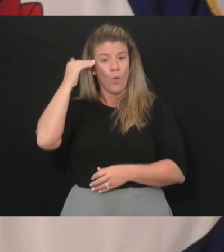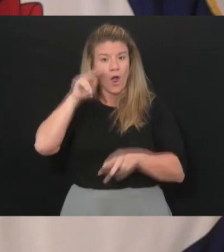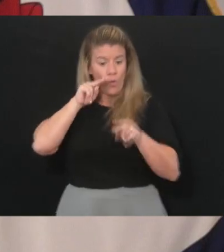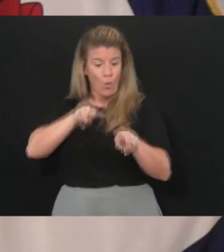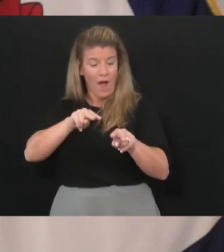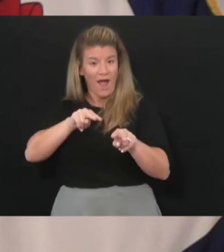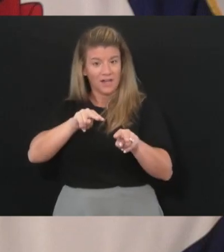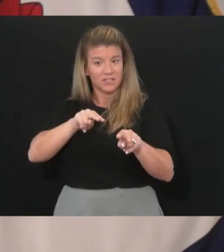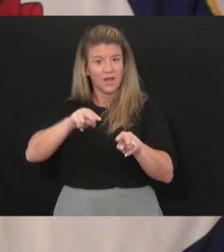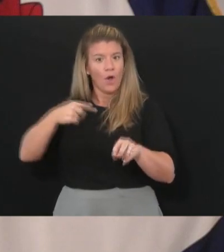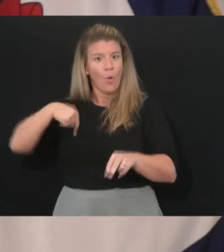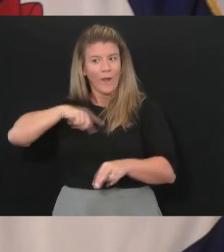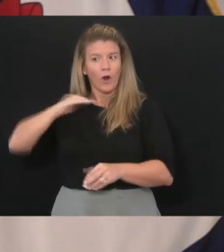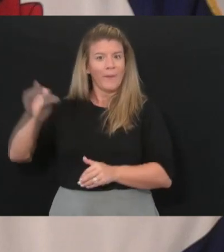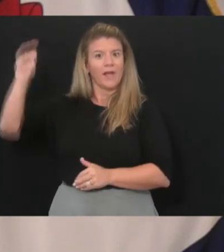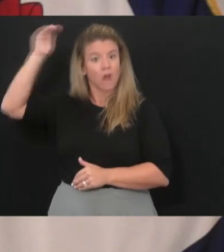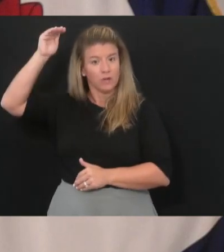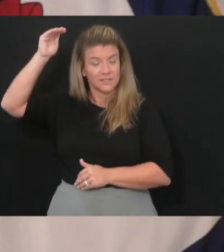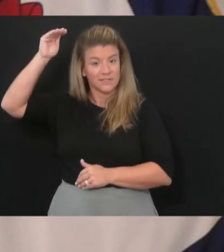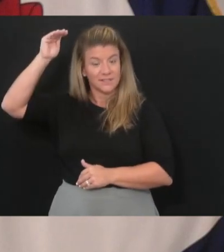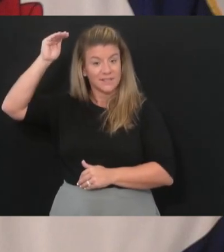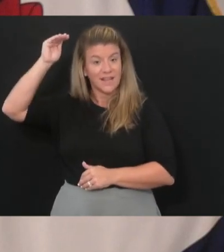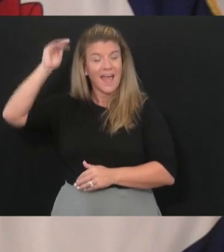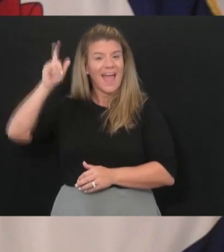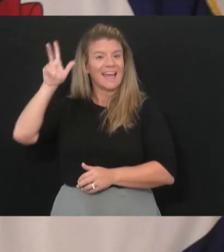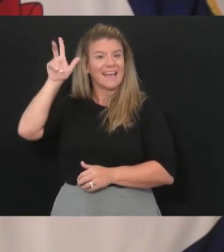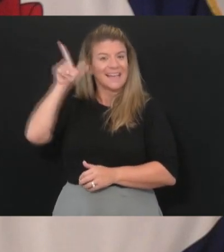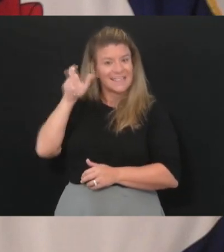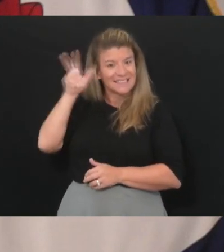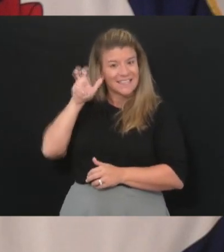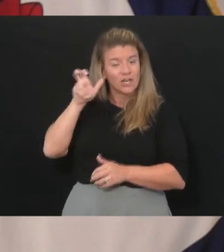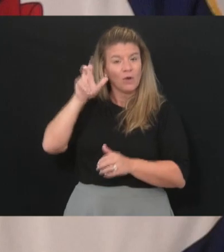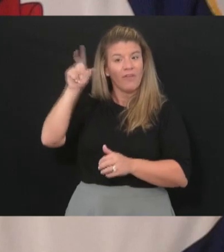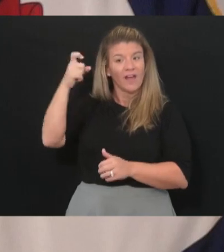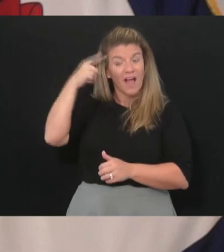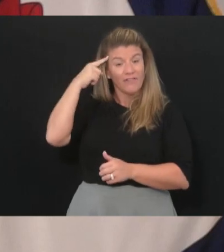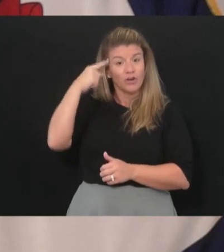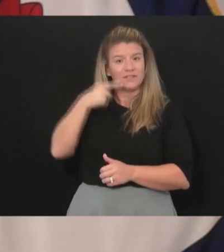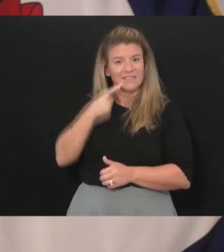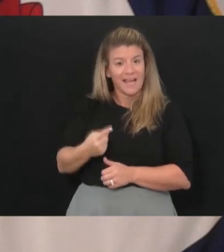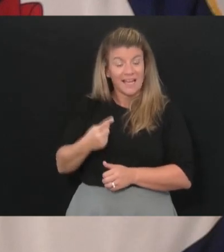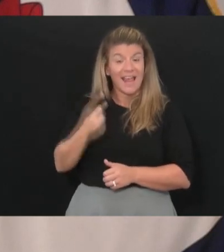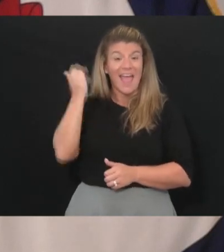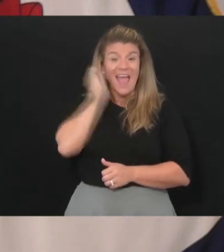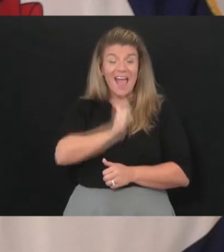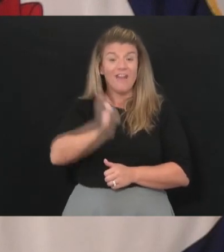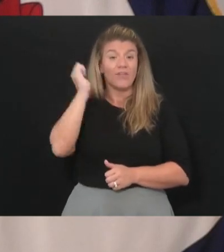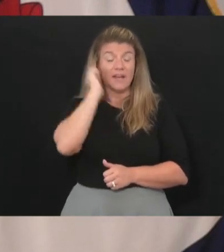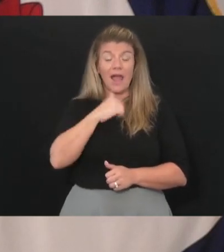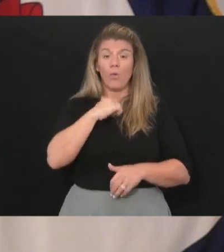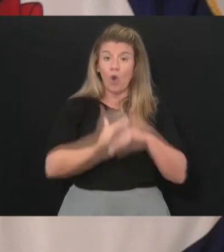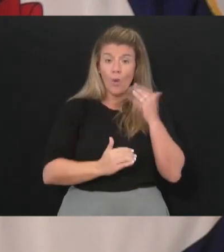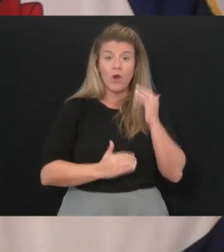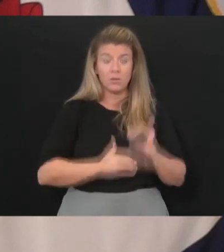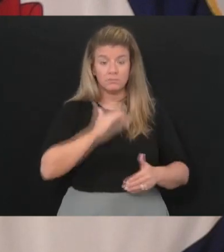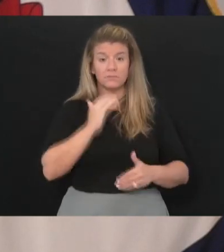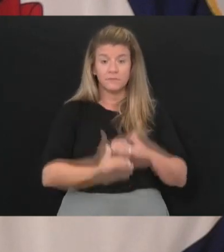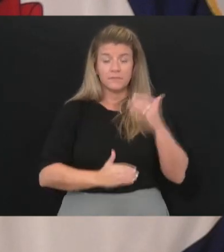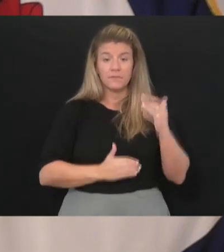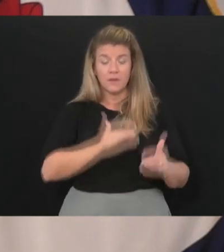just this. As we continue to move day by day by day by day, what